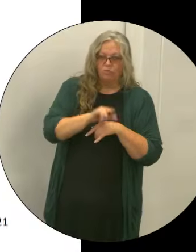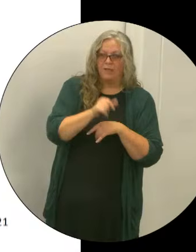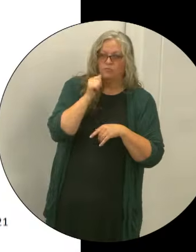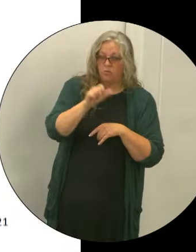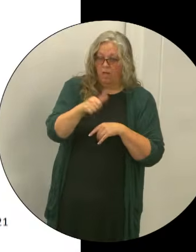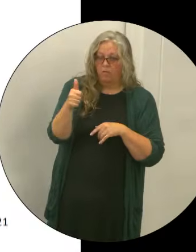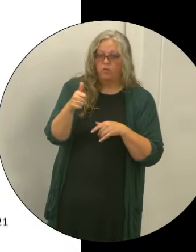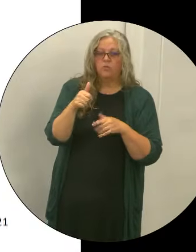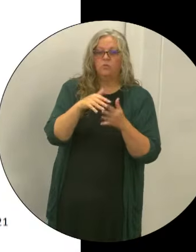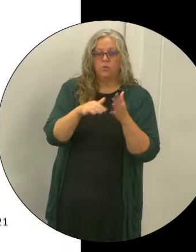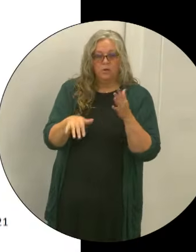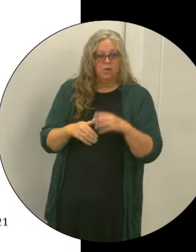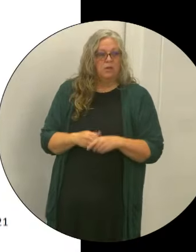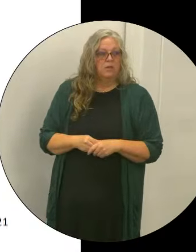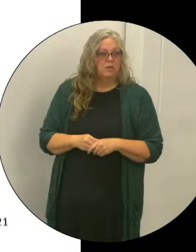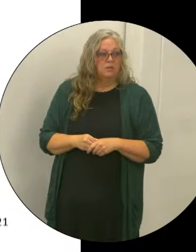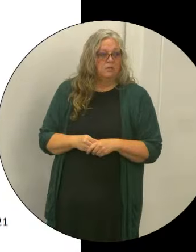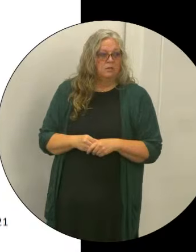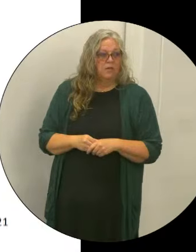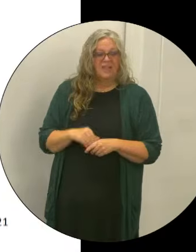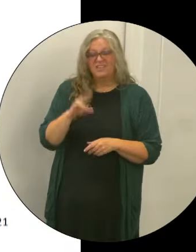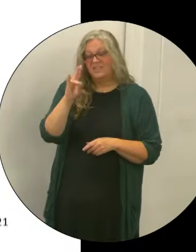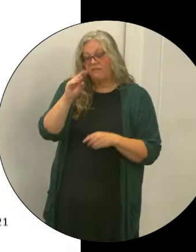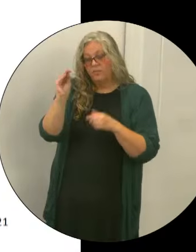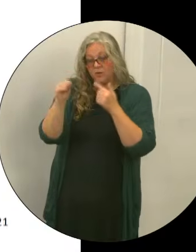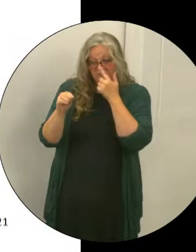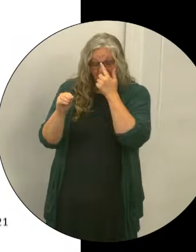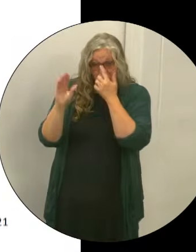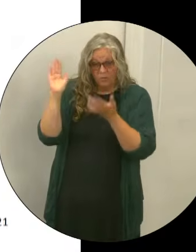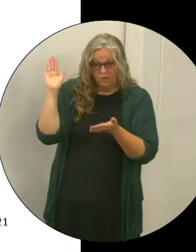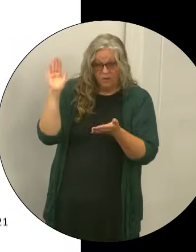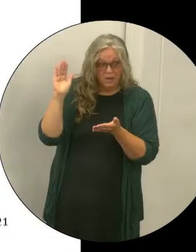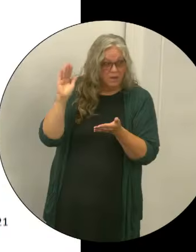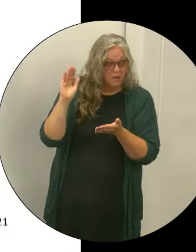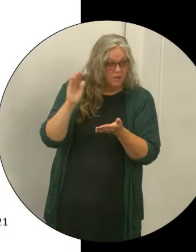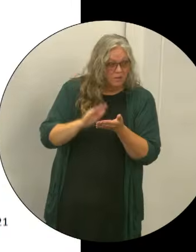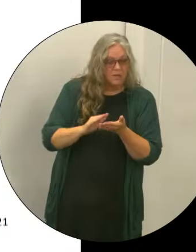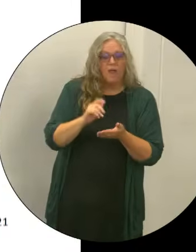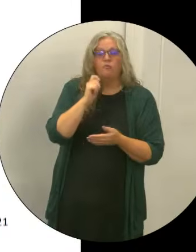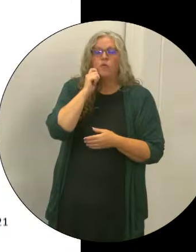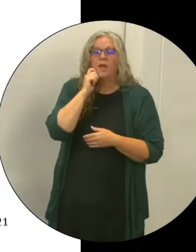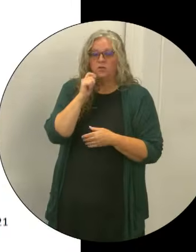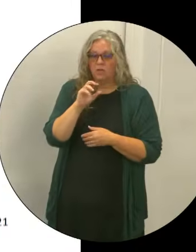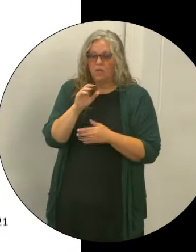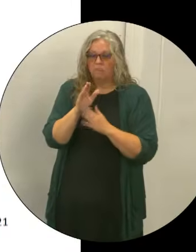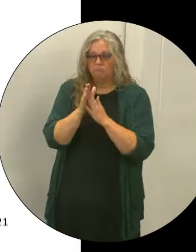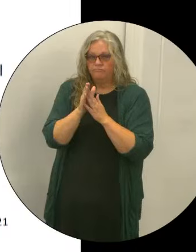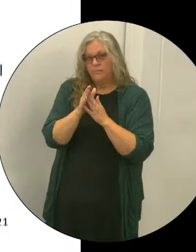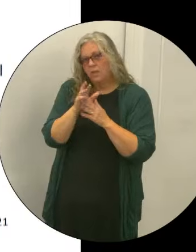and campuses, along with a 7% reduction in racially motivated incidents.